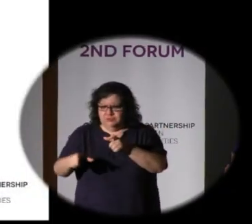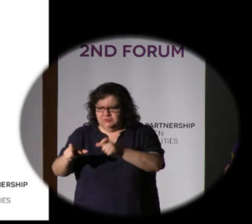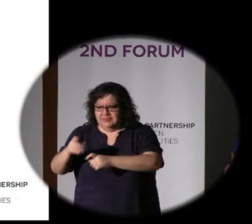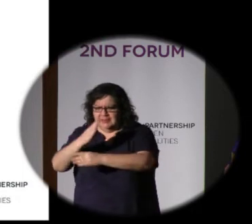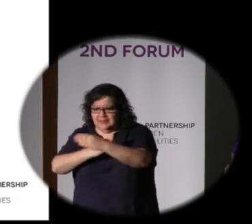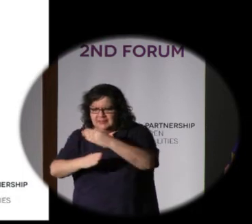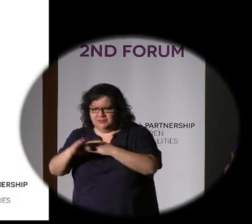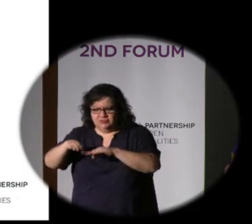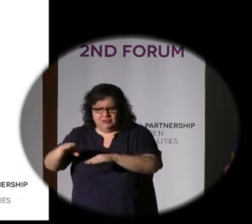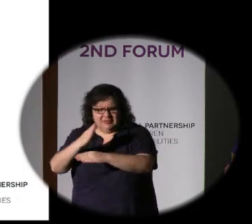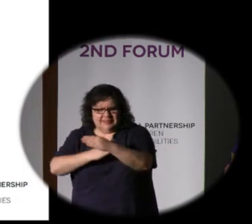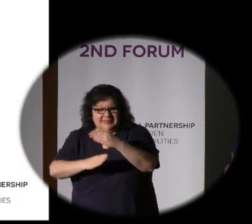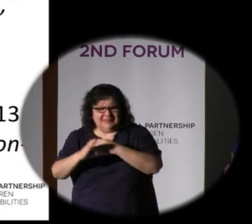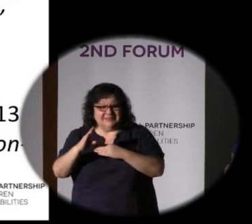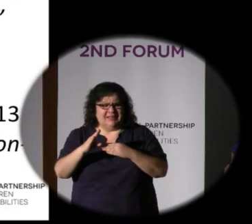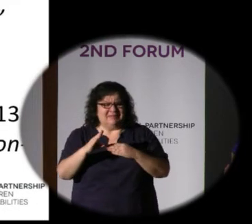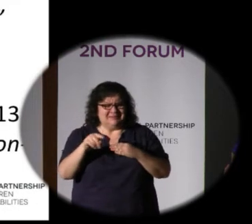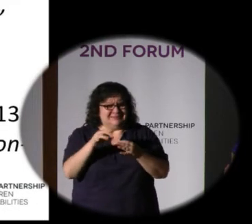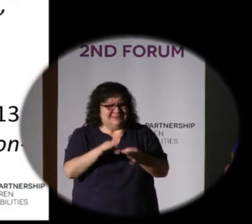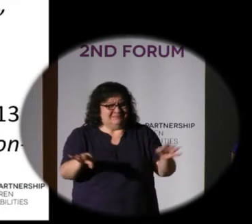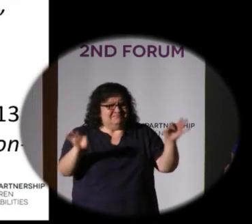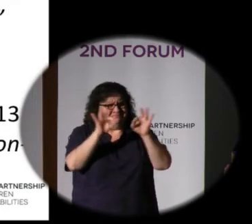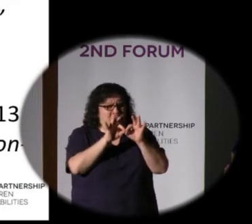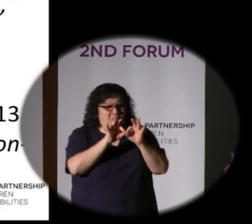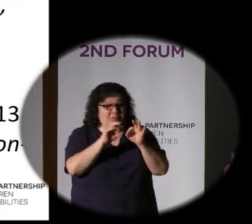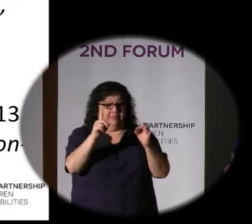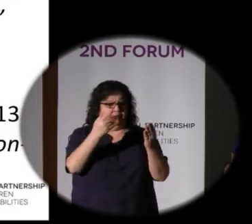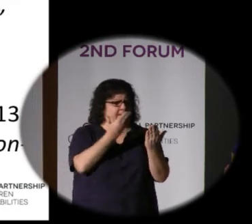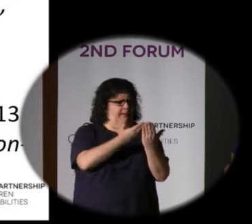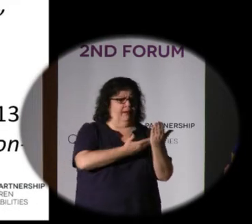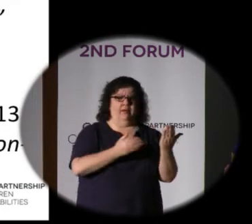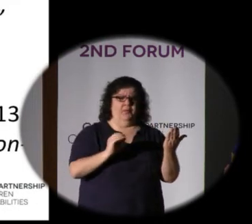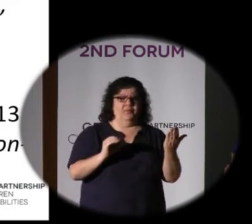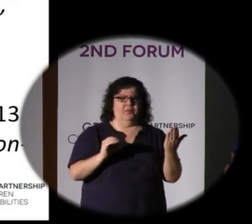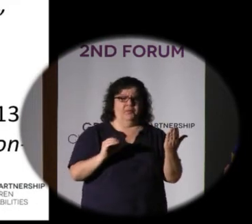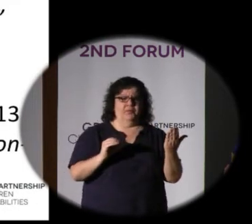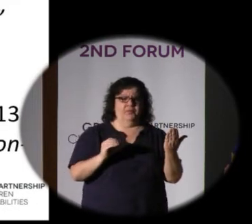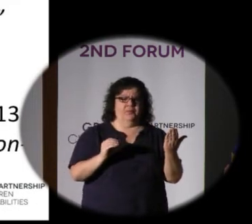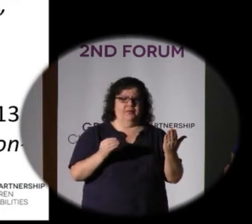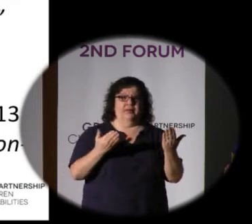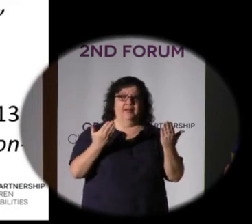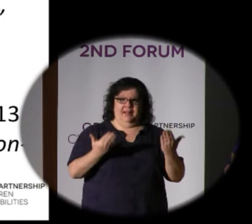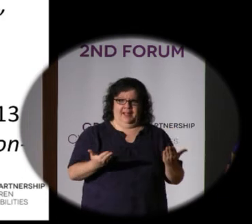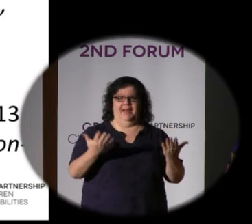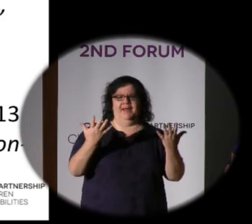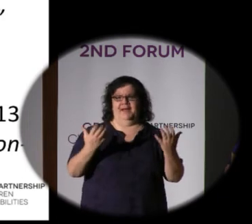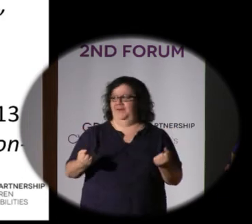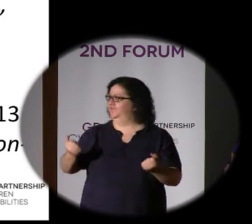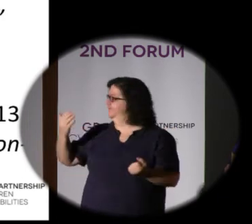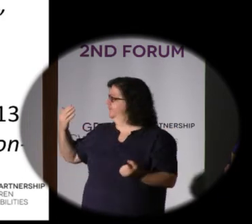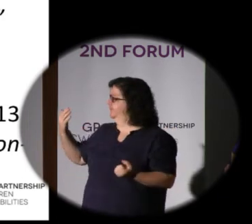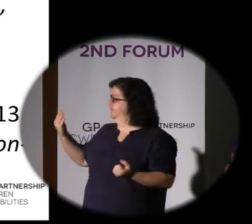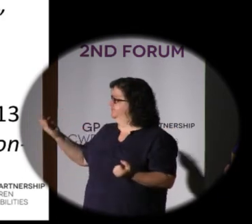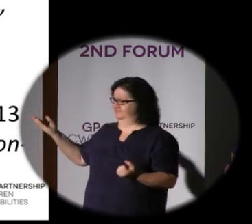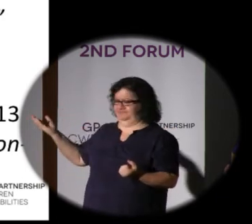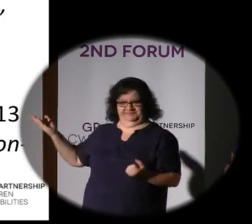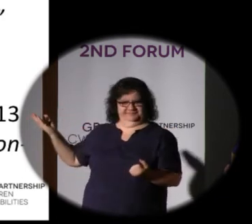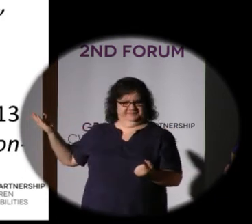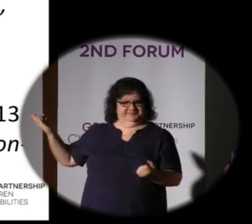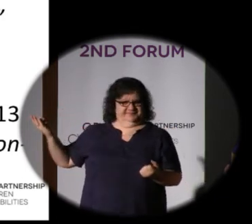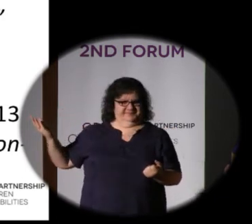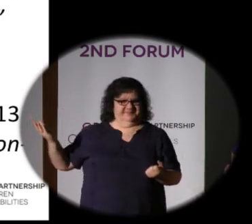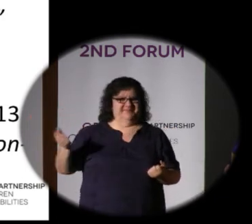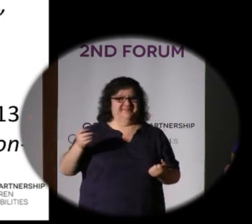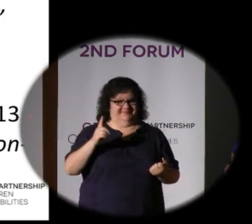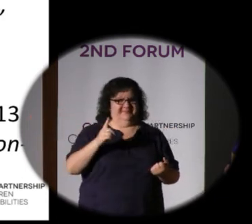had a couple of very good achievements in building a little bit more evidence and a little bit more information about what's happening. But what